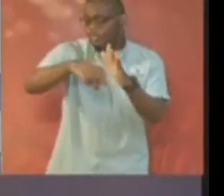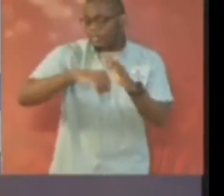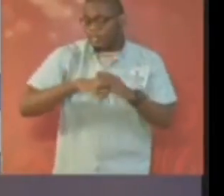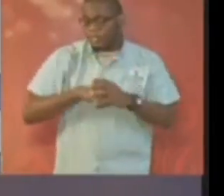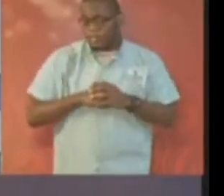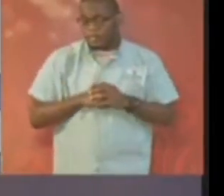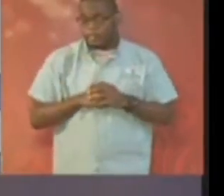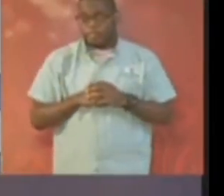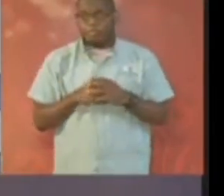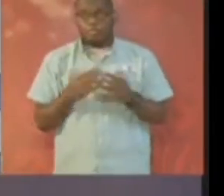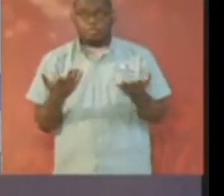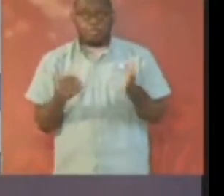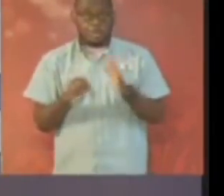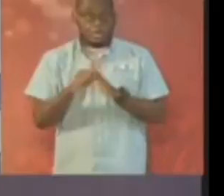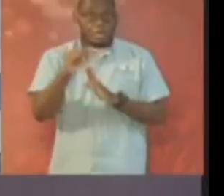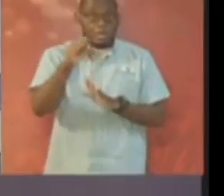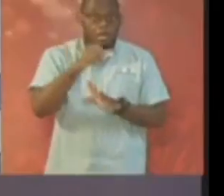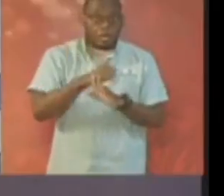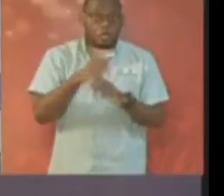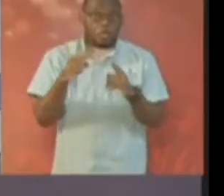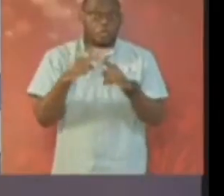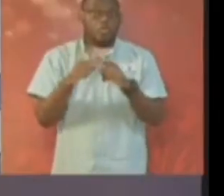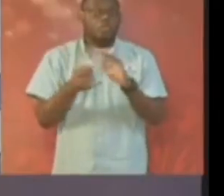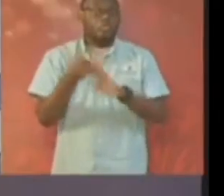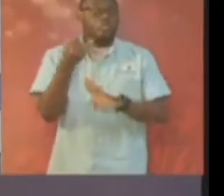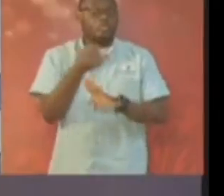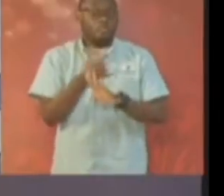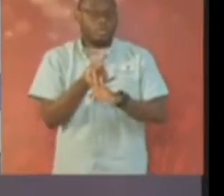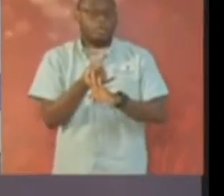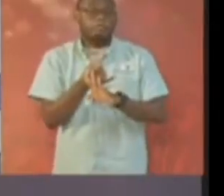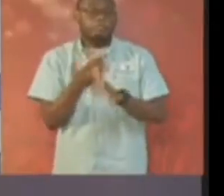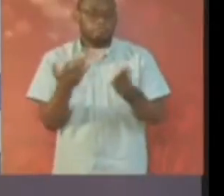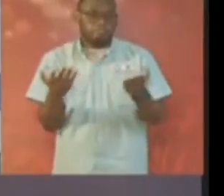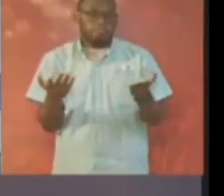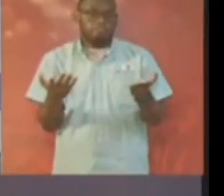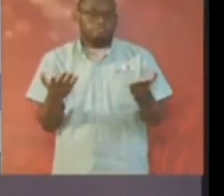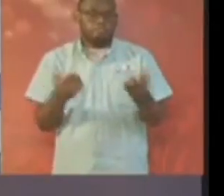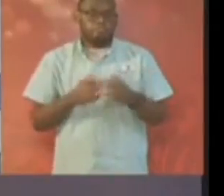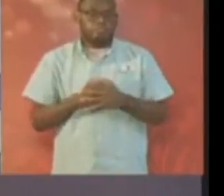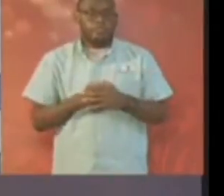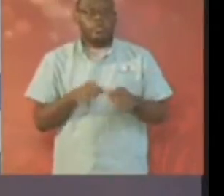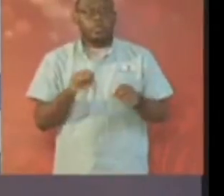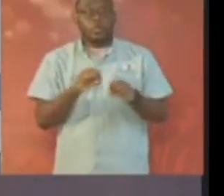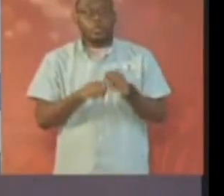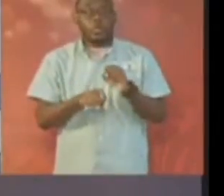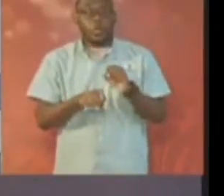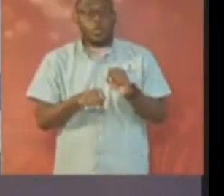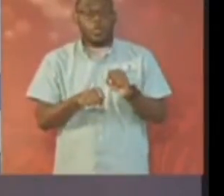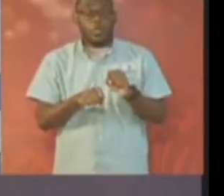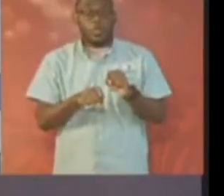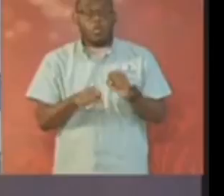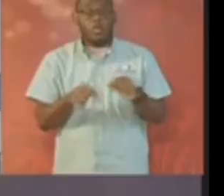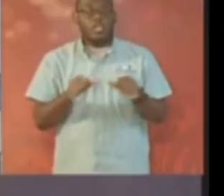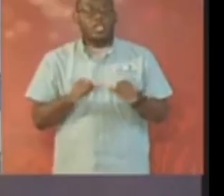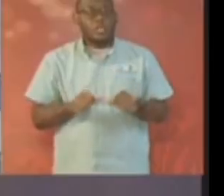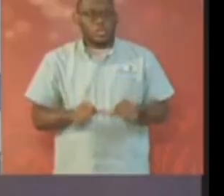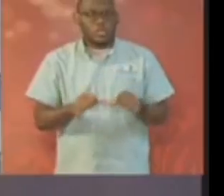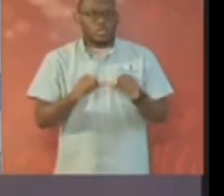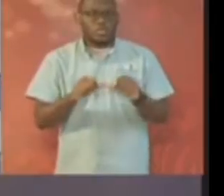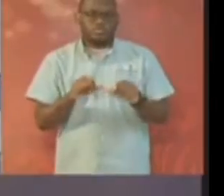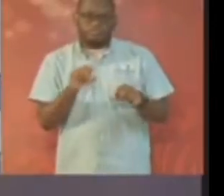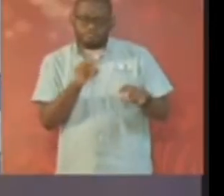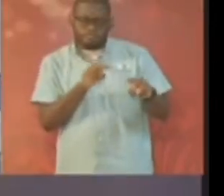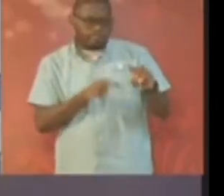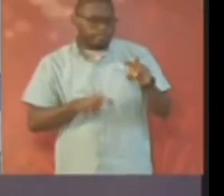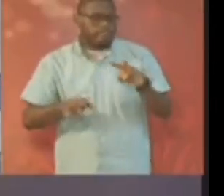around September to January. So what we'll only be able to tell as we keep monitoring, and we'll be getting